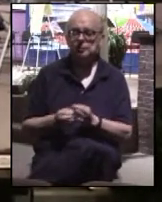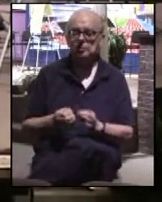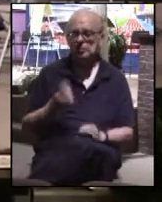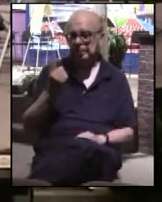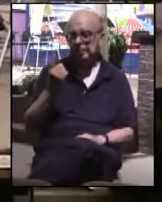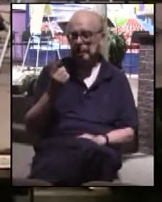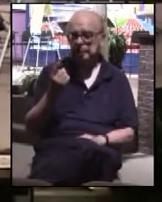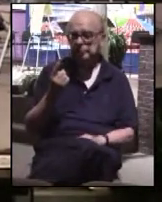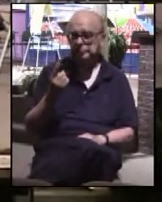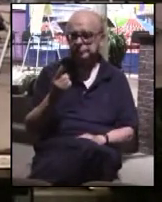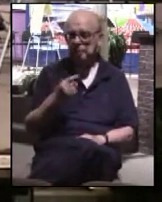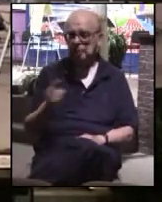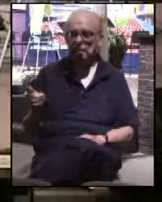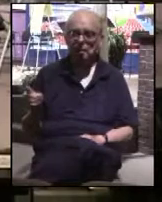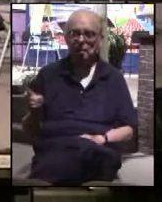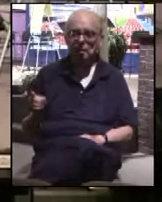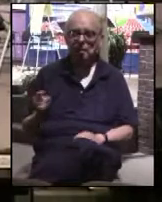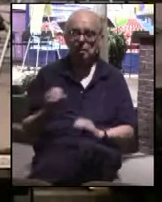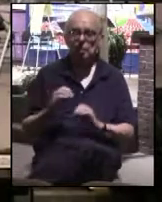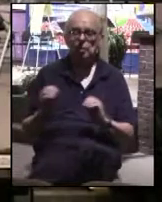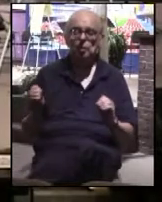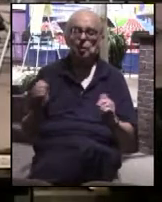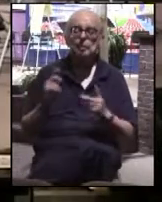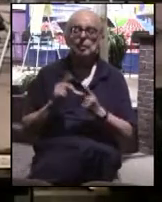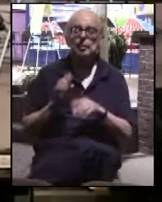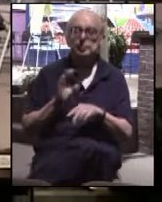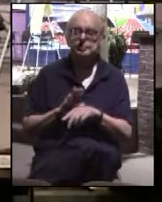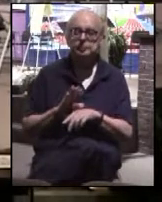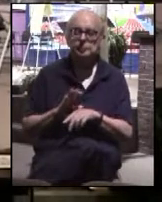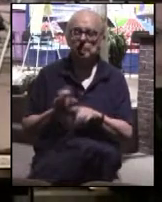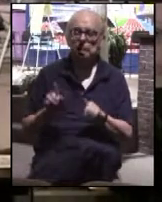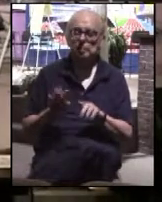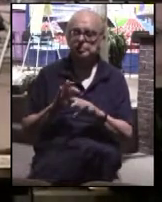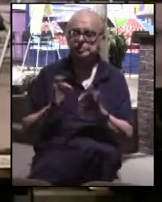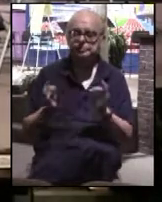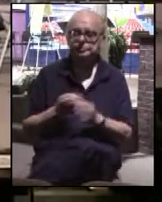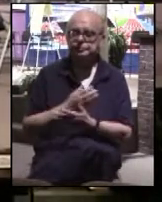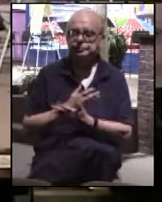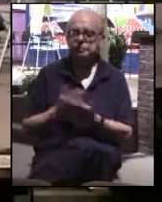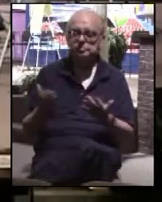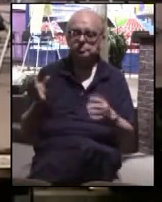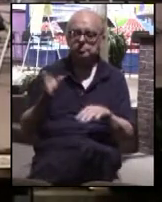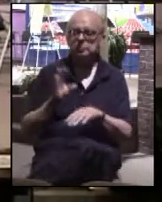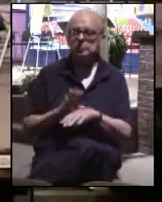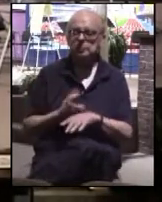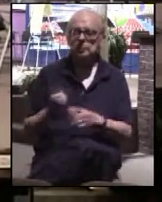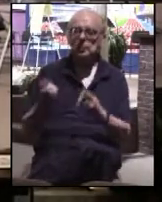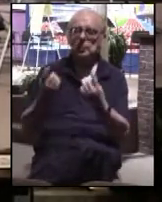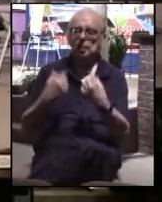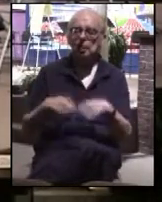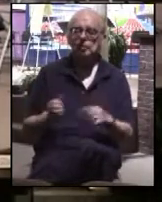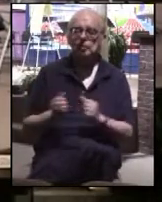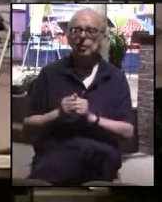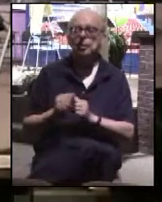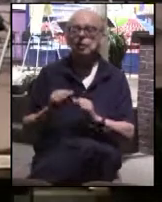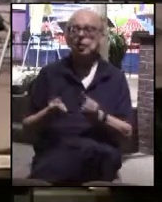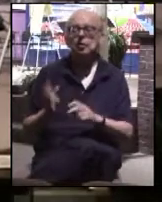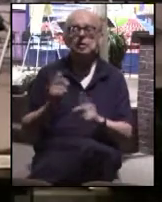understand there are no perfect churches like family every church comes with broken people